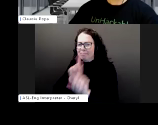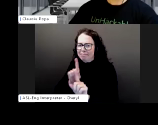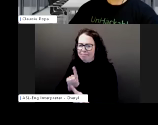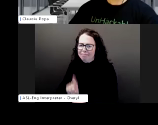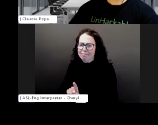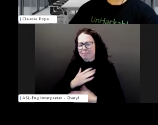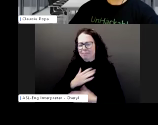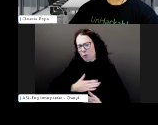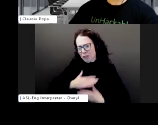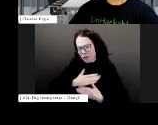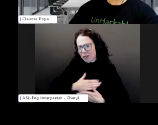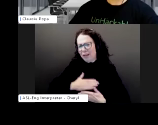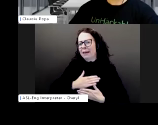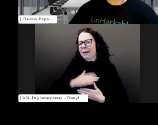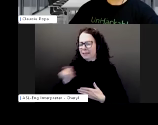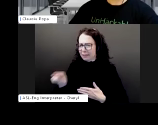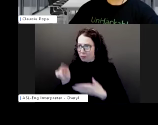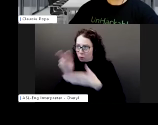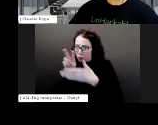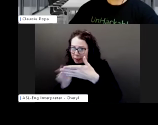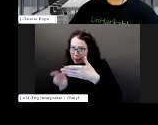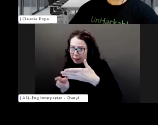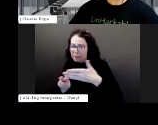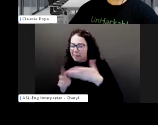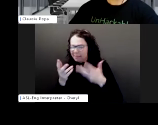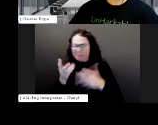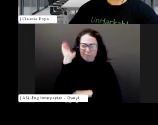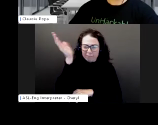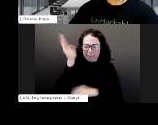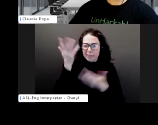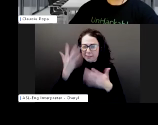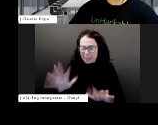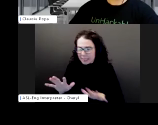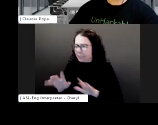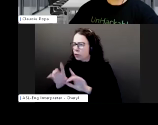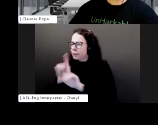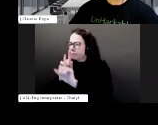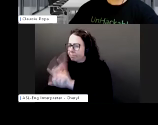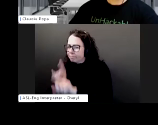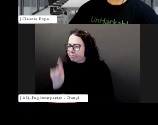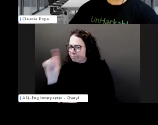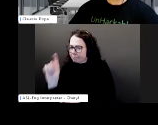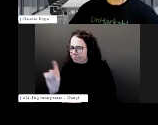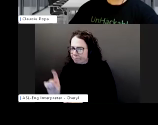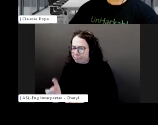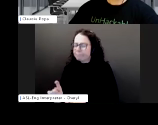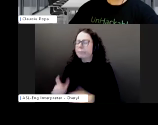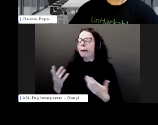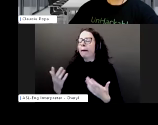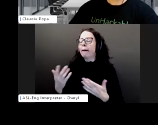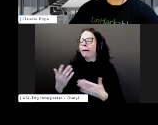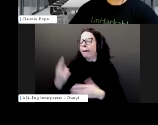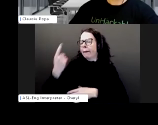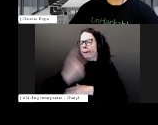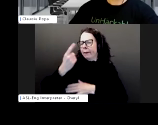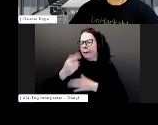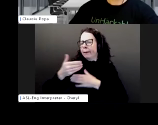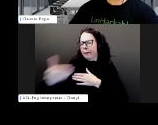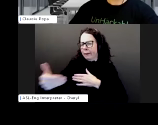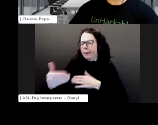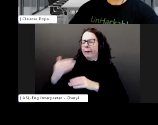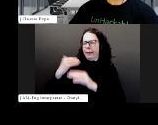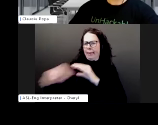link that will take you to a survey. And we will also send you a follow-up email in about a day that will contain the same survey